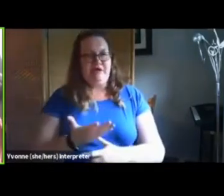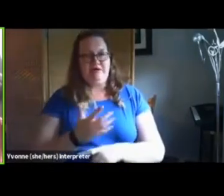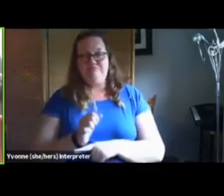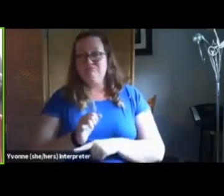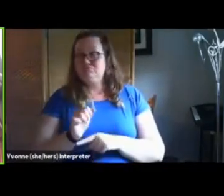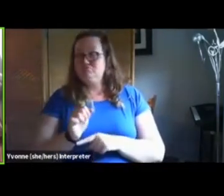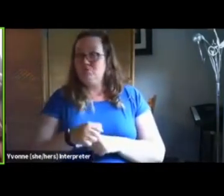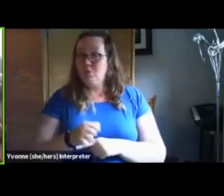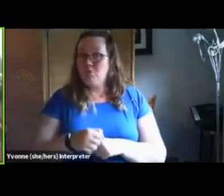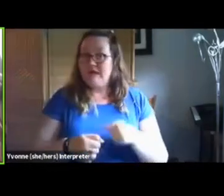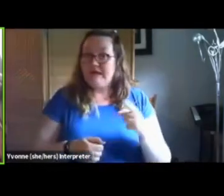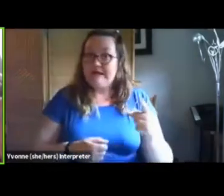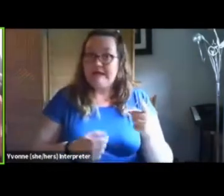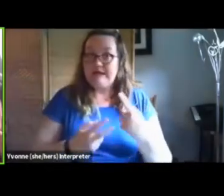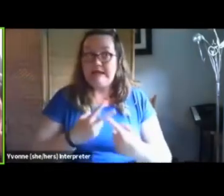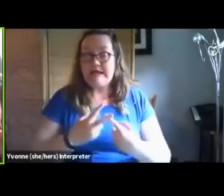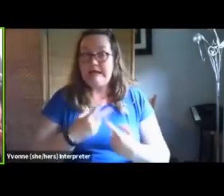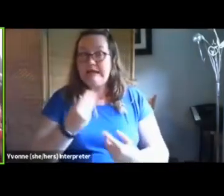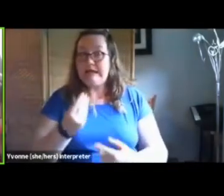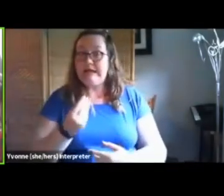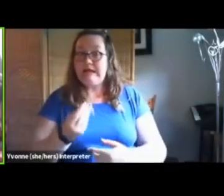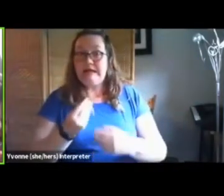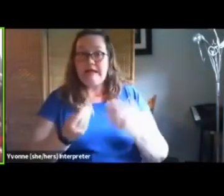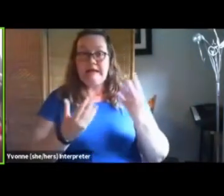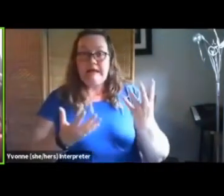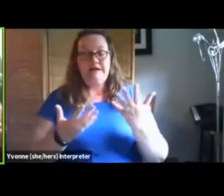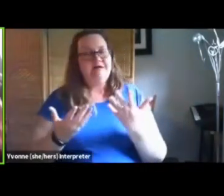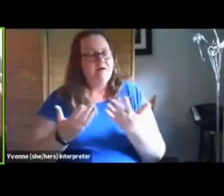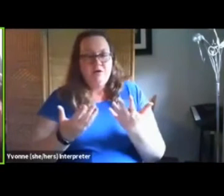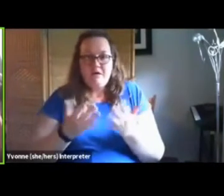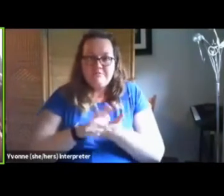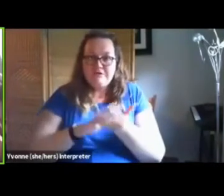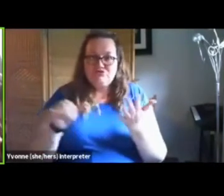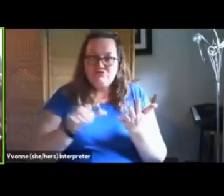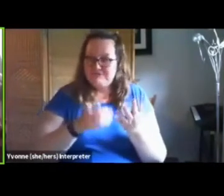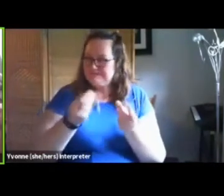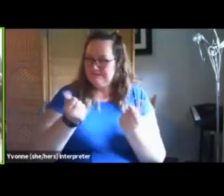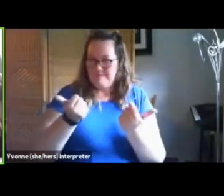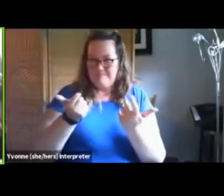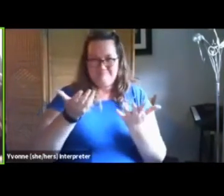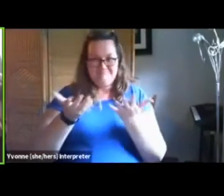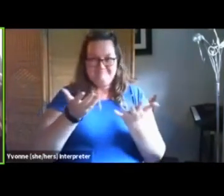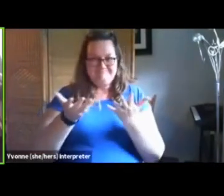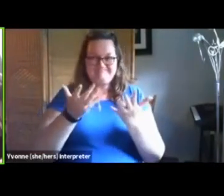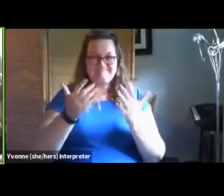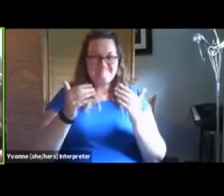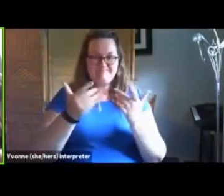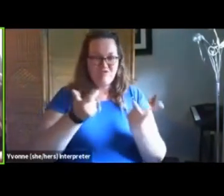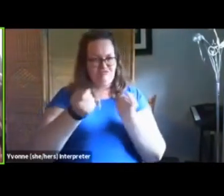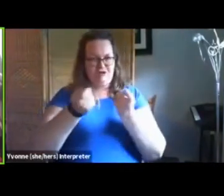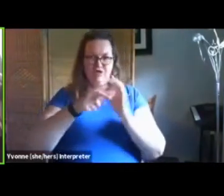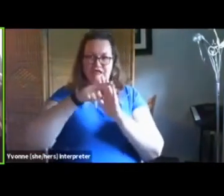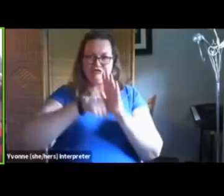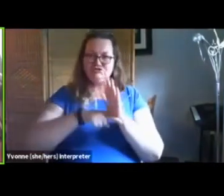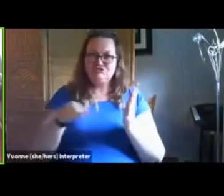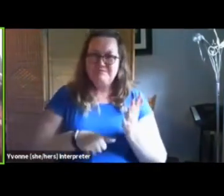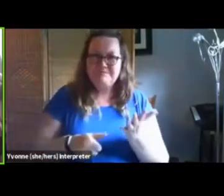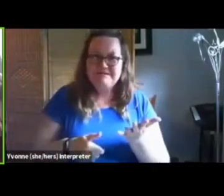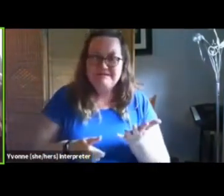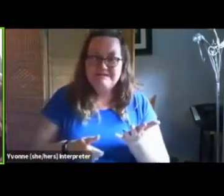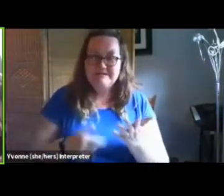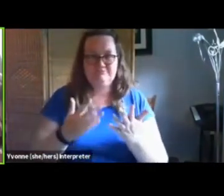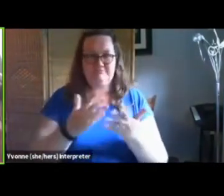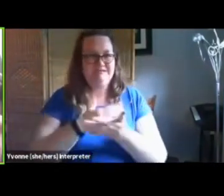of rigid structure, some form of regulatory accountability process? More and more I hear calls for like a